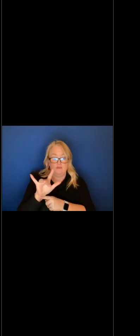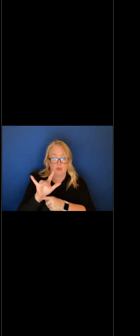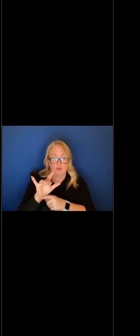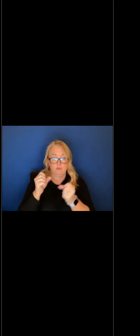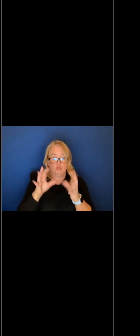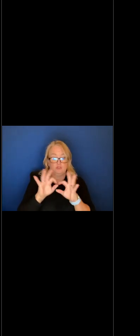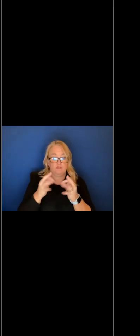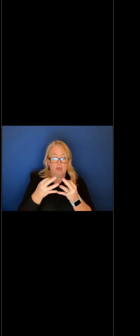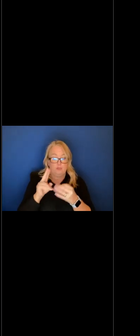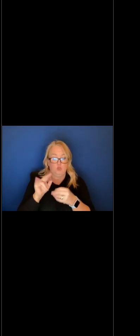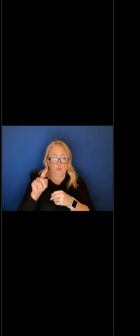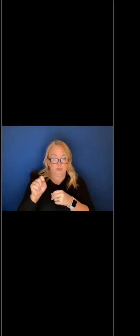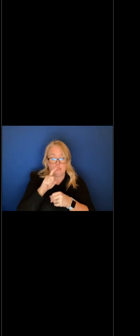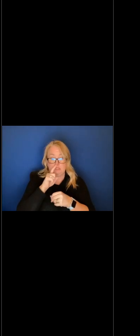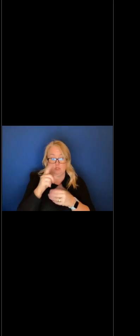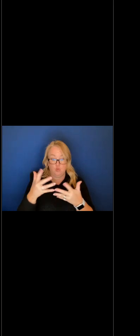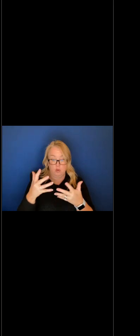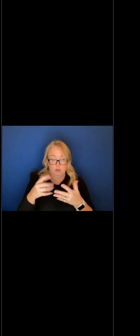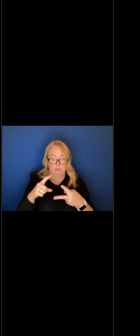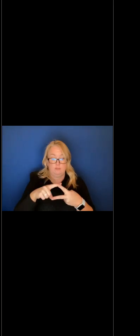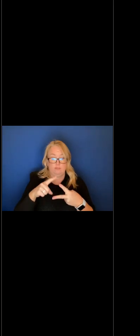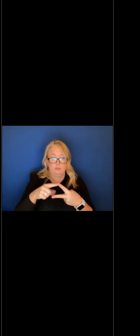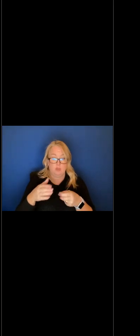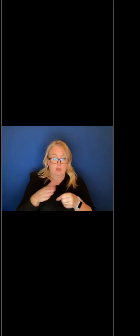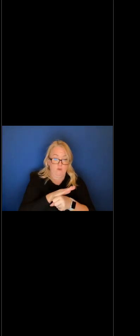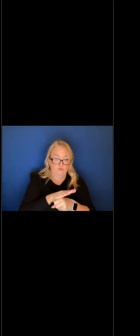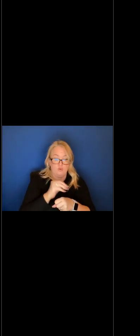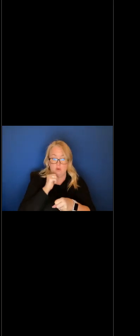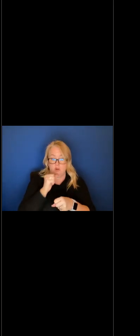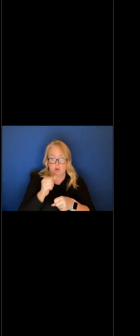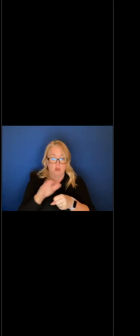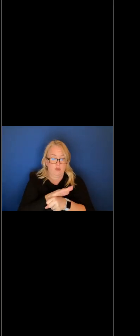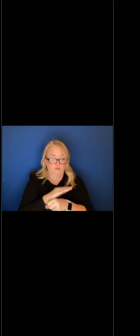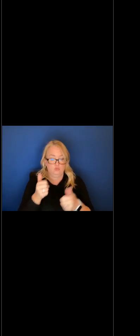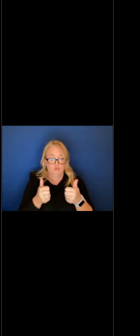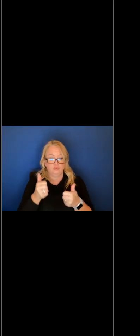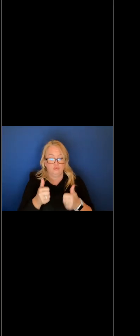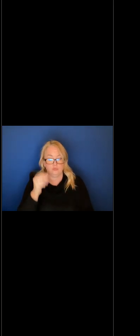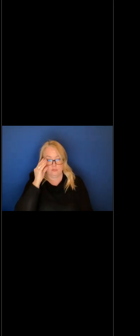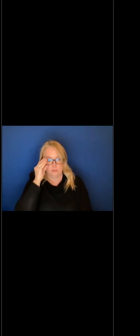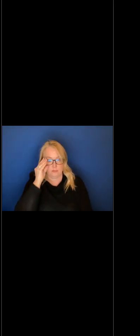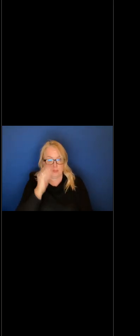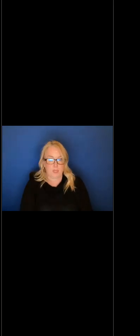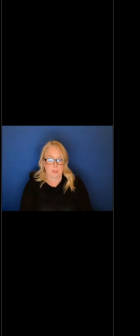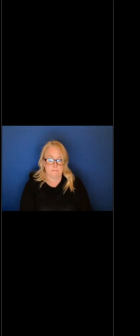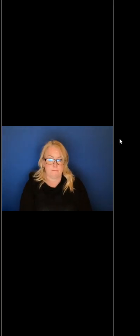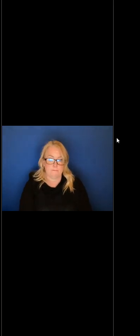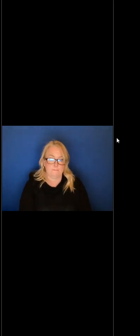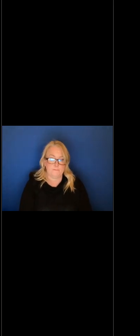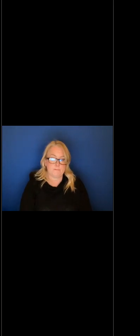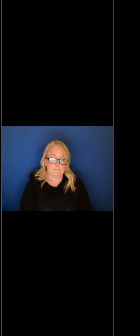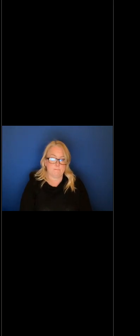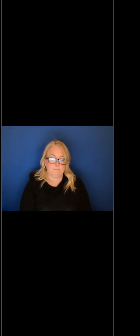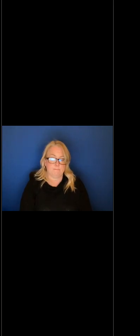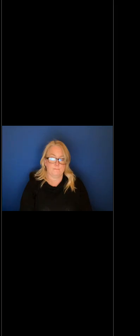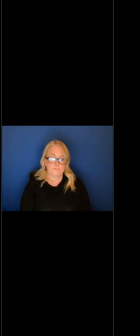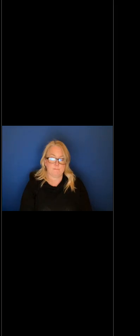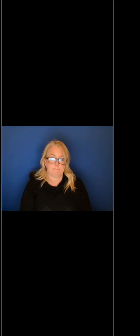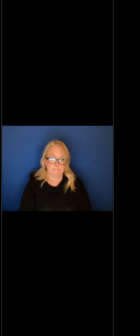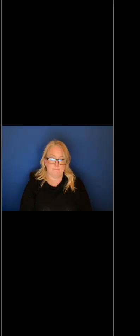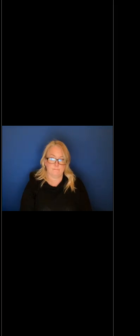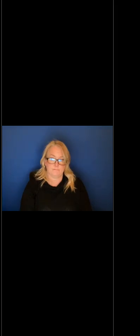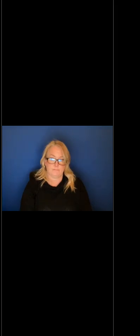units is blank under the FHA. Is that A, covered, or B, not covered? So what I'm going to do, I'm going to watch the